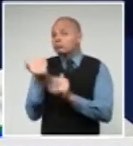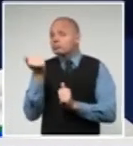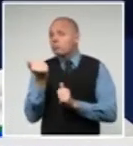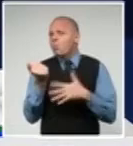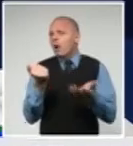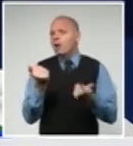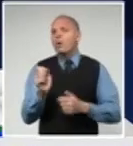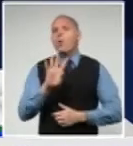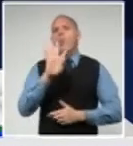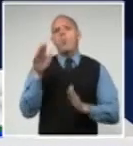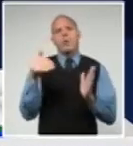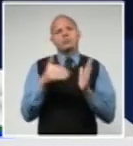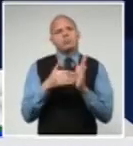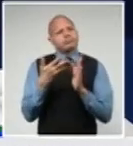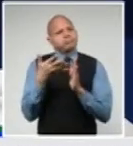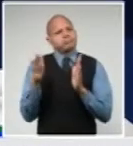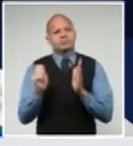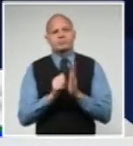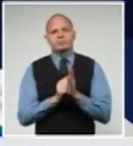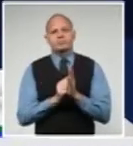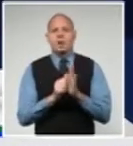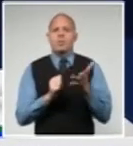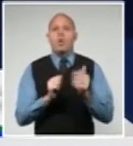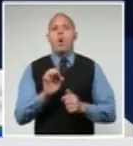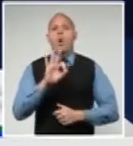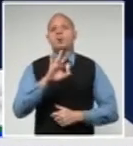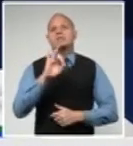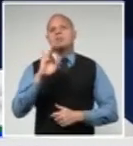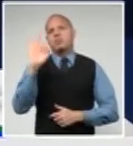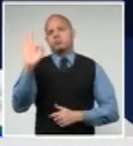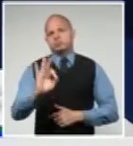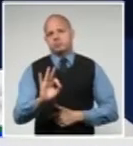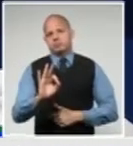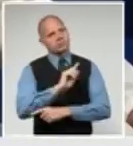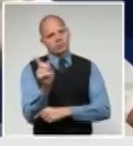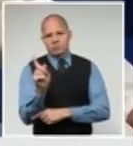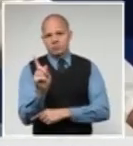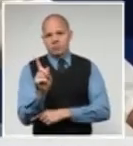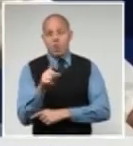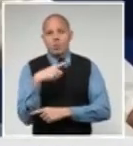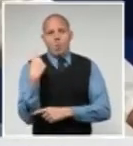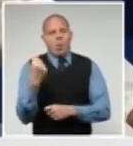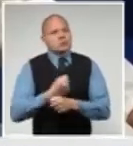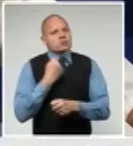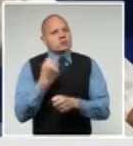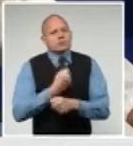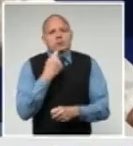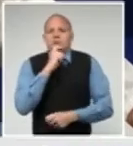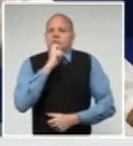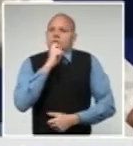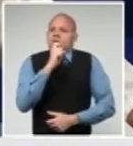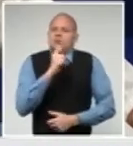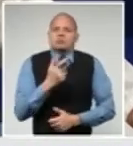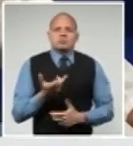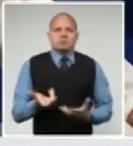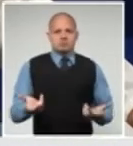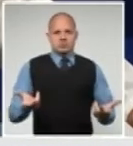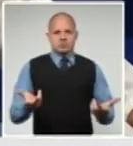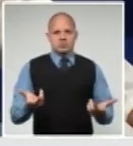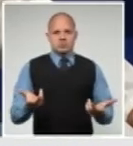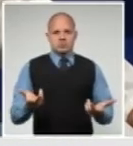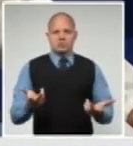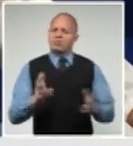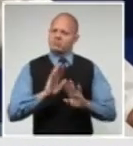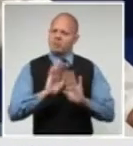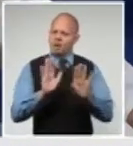Havana, 2 in Camagüey, and 1 in Villa Clara. Concerning worldwide statistics,